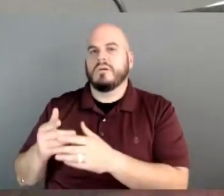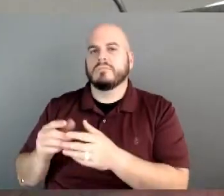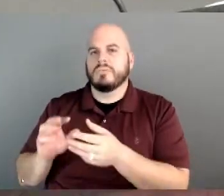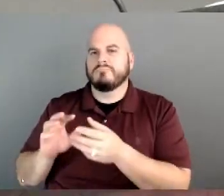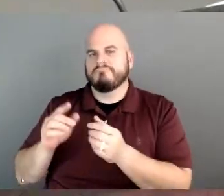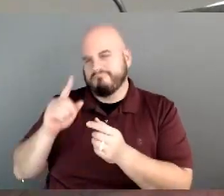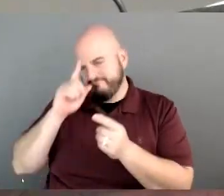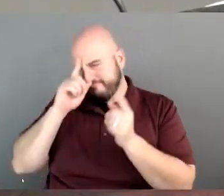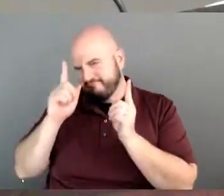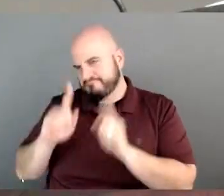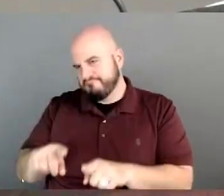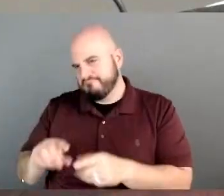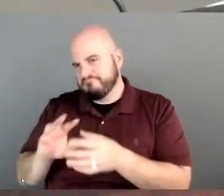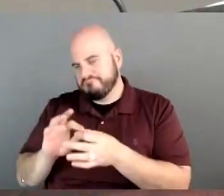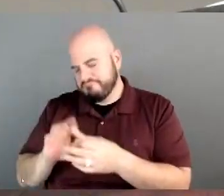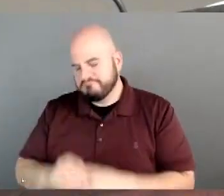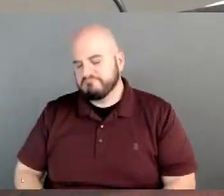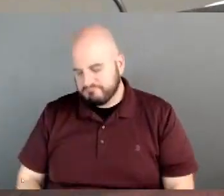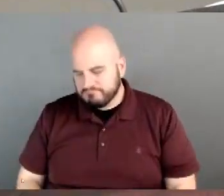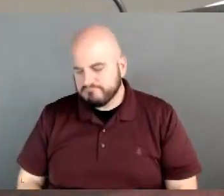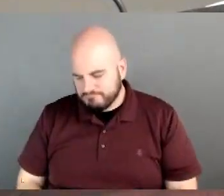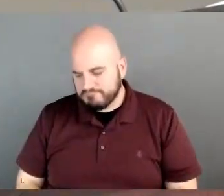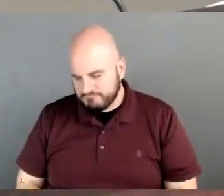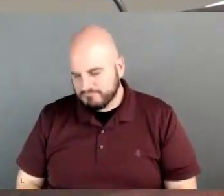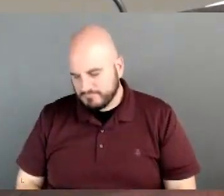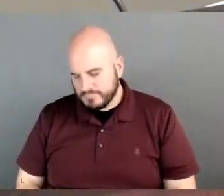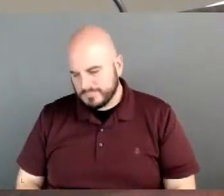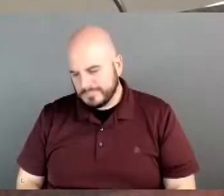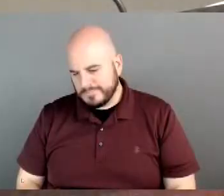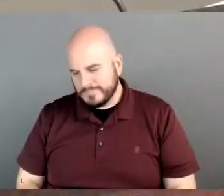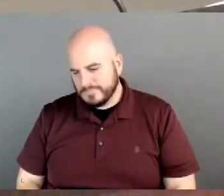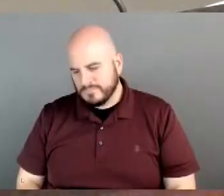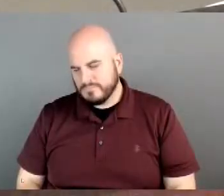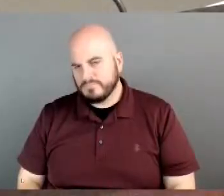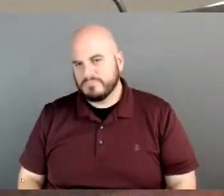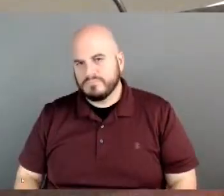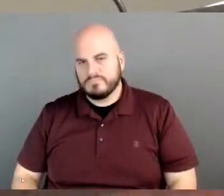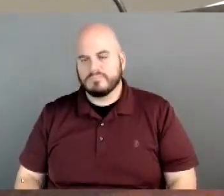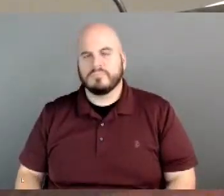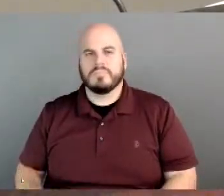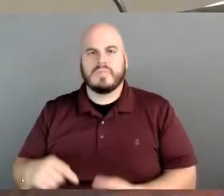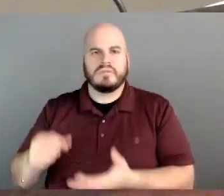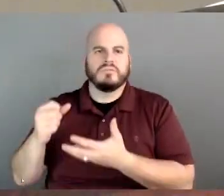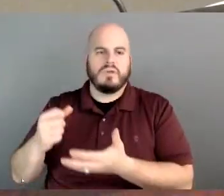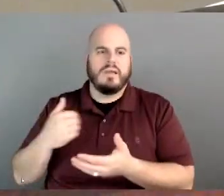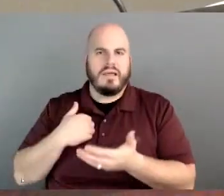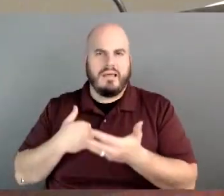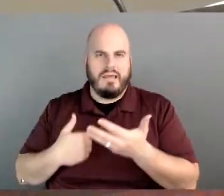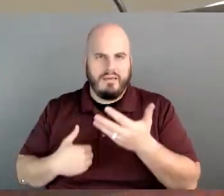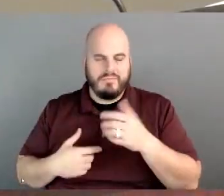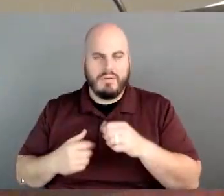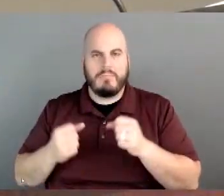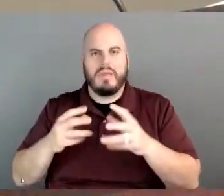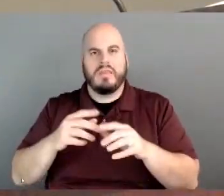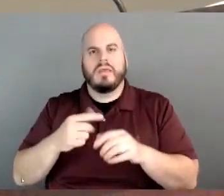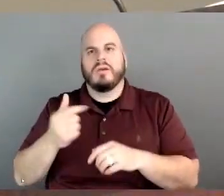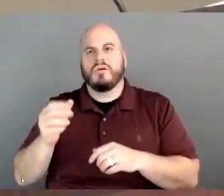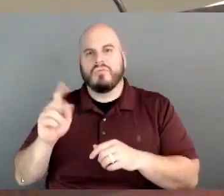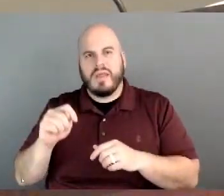I really love how the named partners in this grant showcase the intersectionality of the need